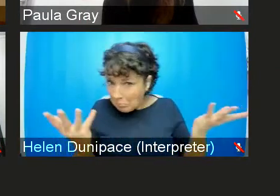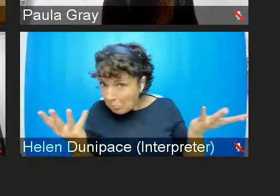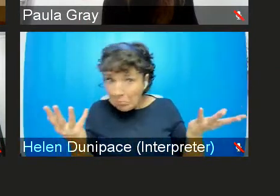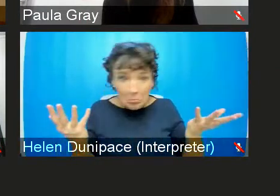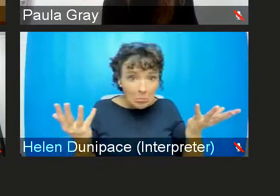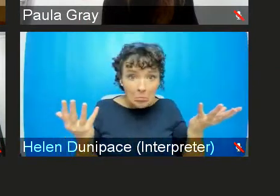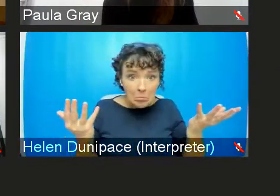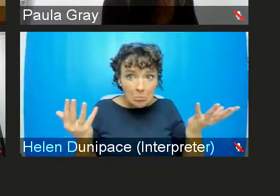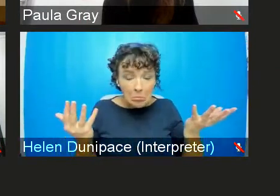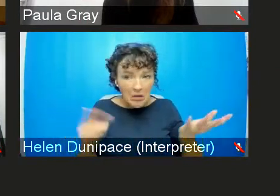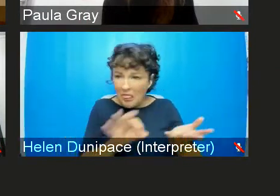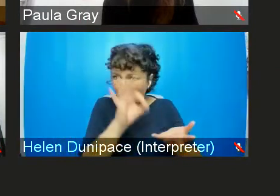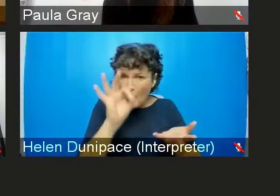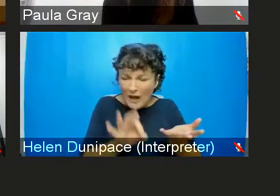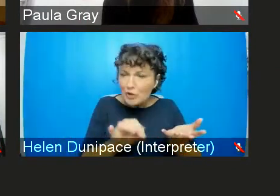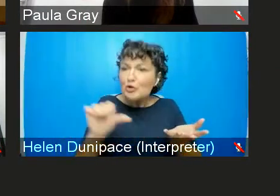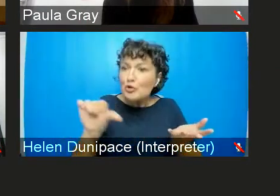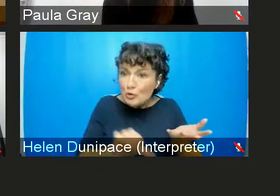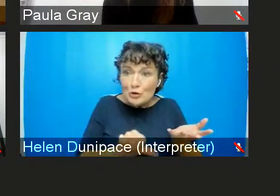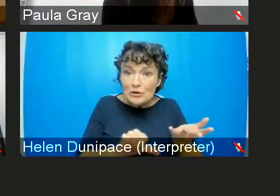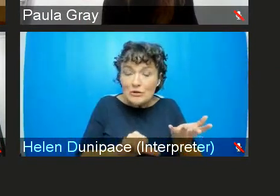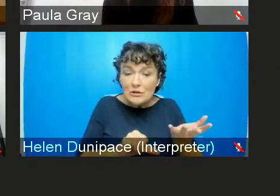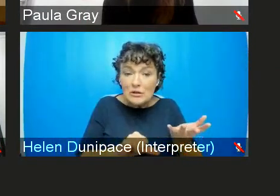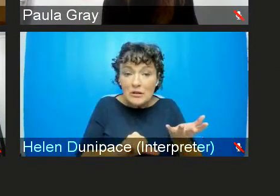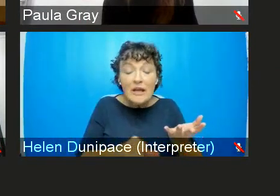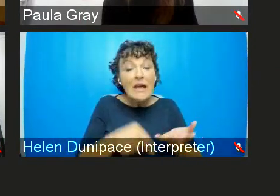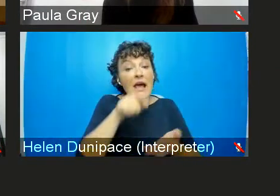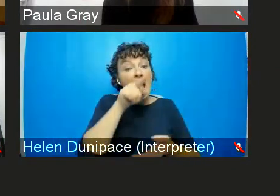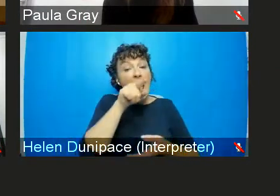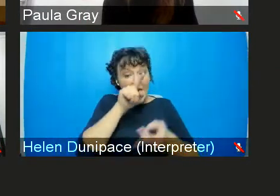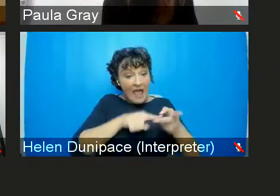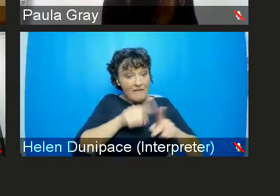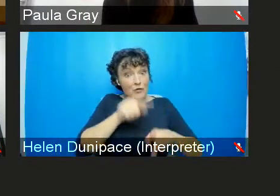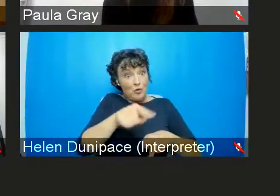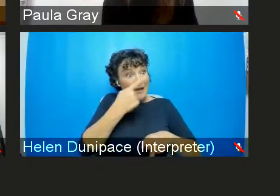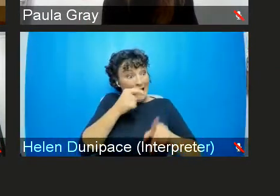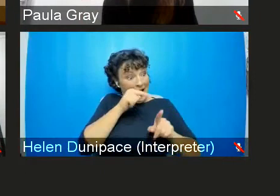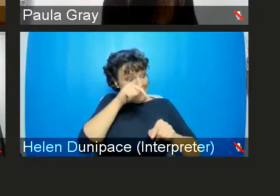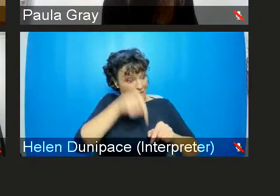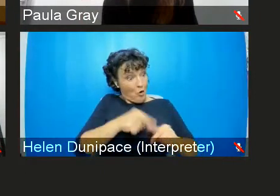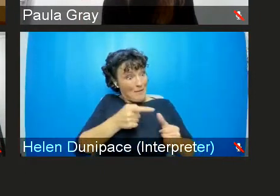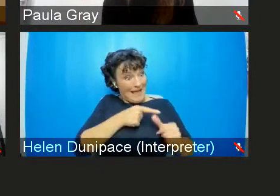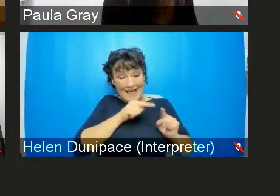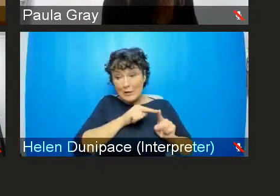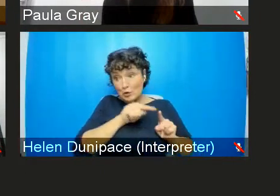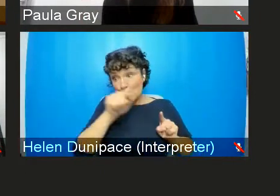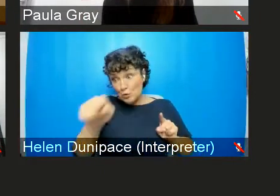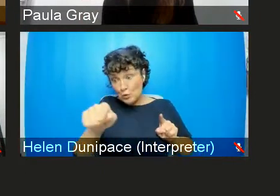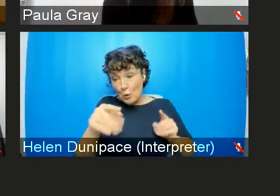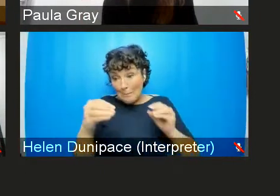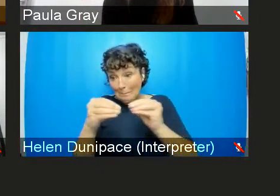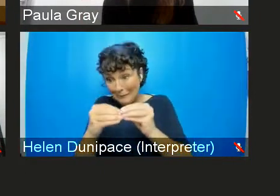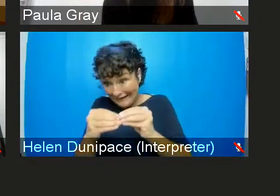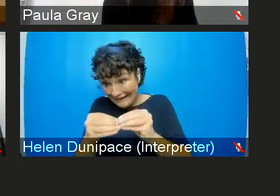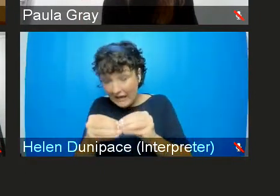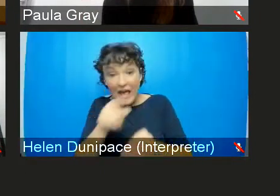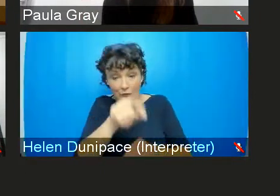The question should be, as long as you can get to that place and back, as long as you can access to your own